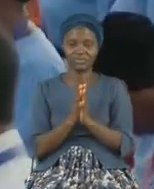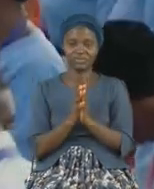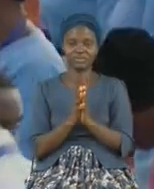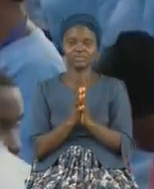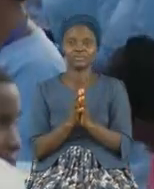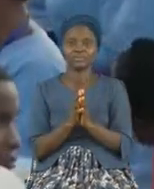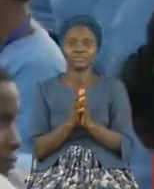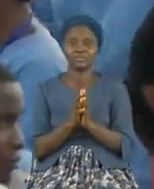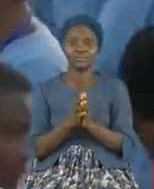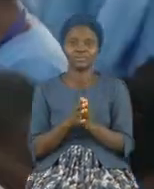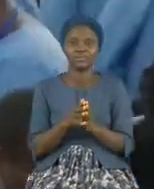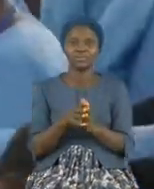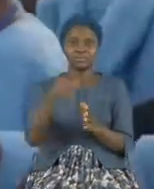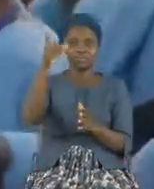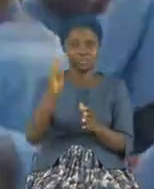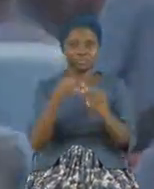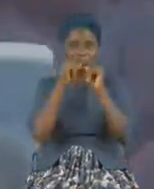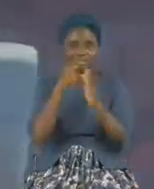God bless you. You can sit down.